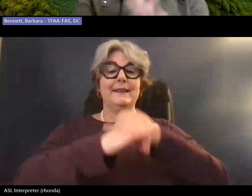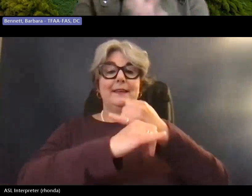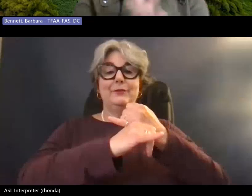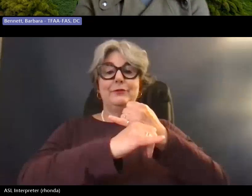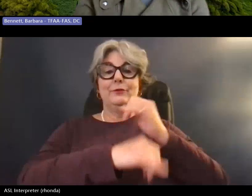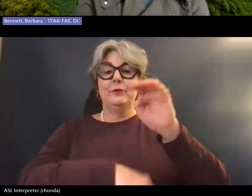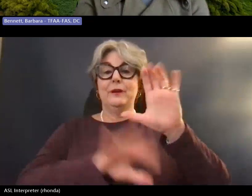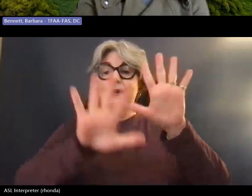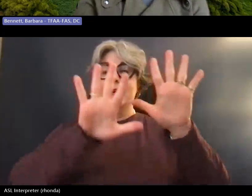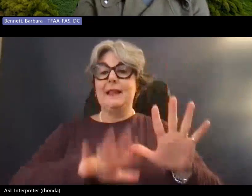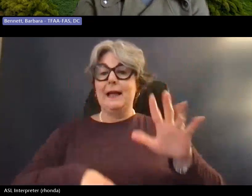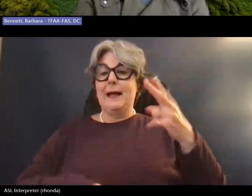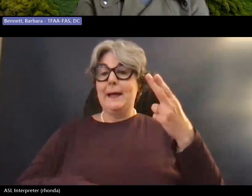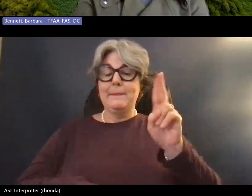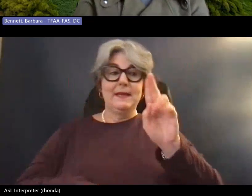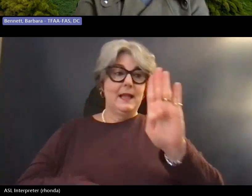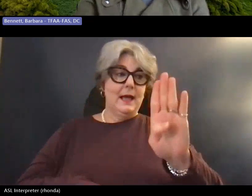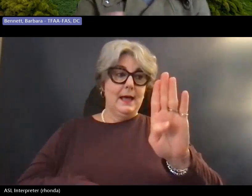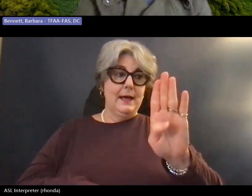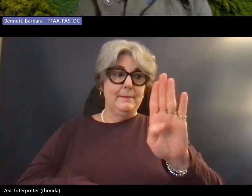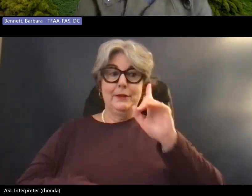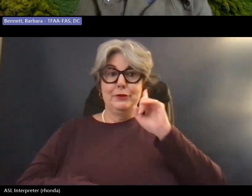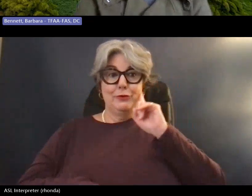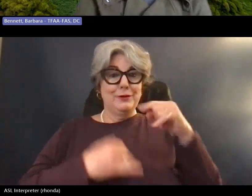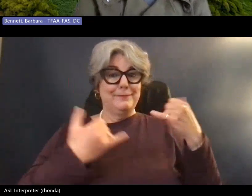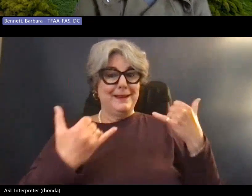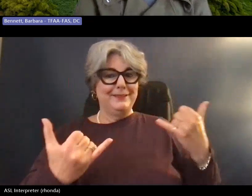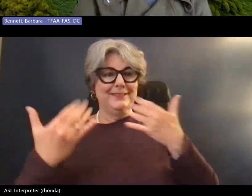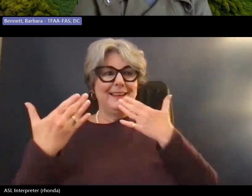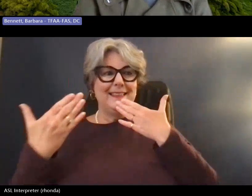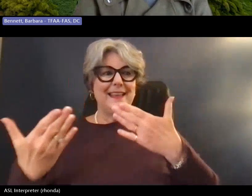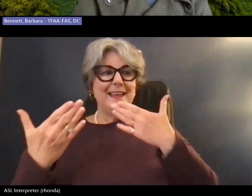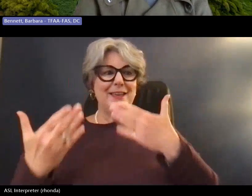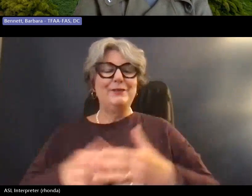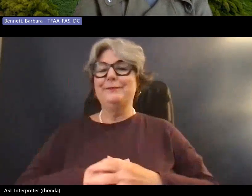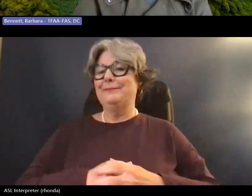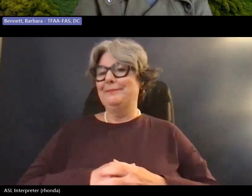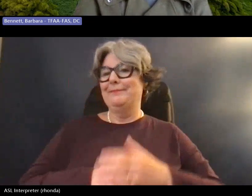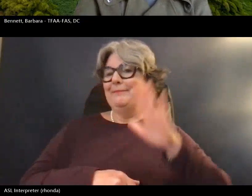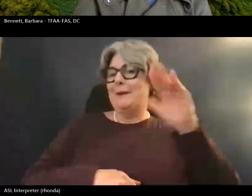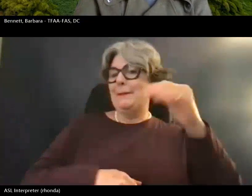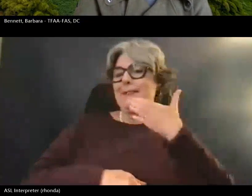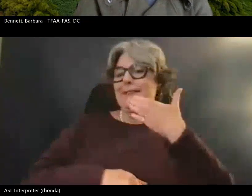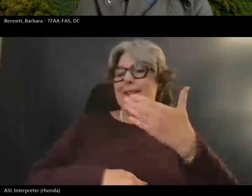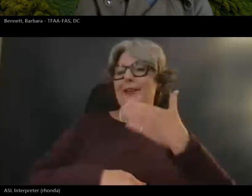coalitions and international organizations that you heard about today. Thanks very much. Bye-bye.